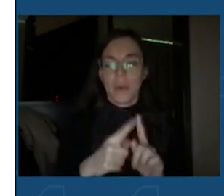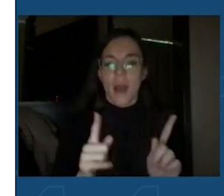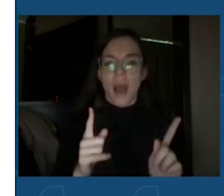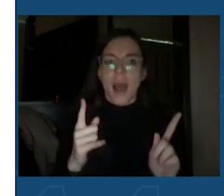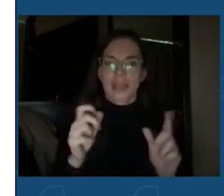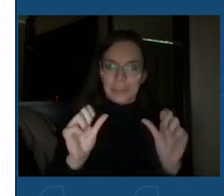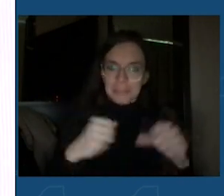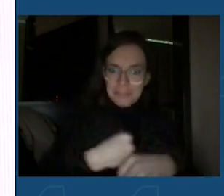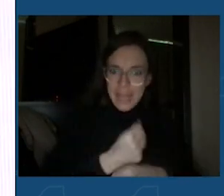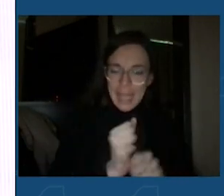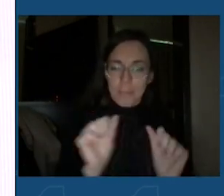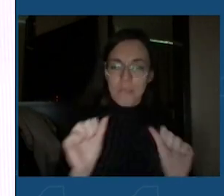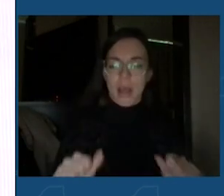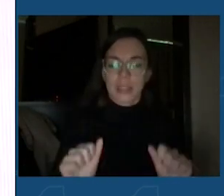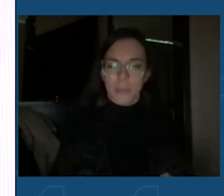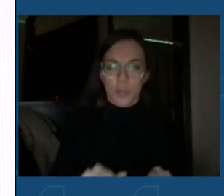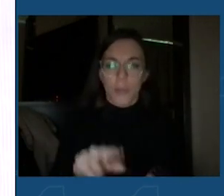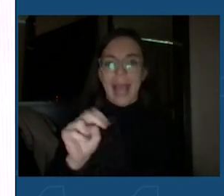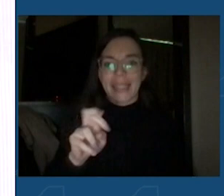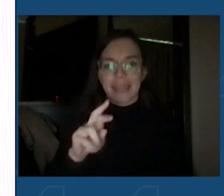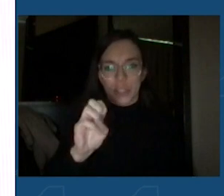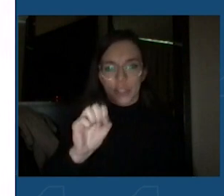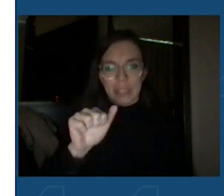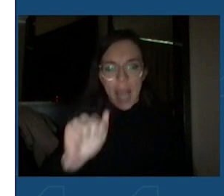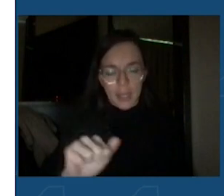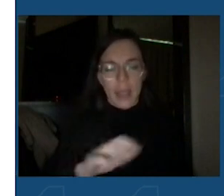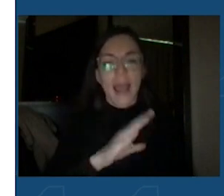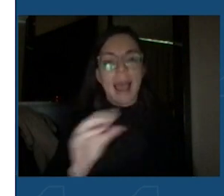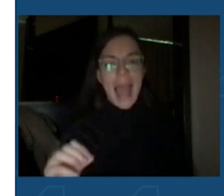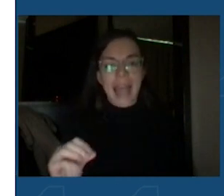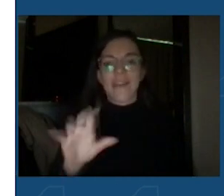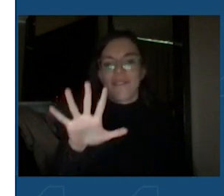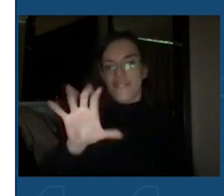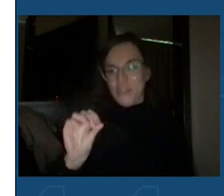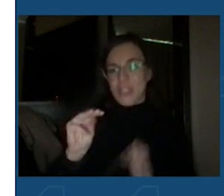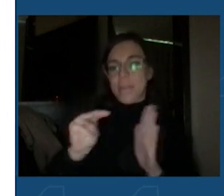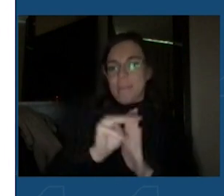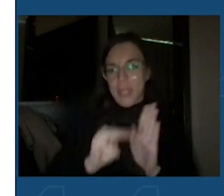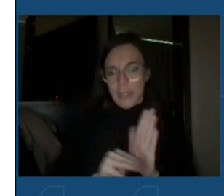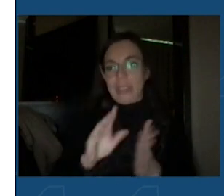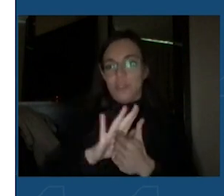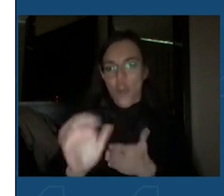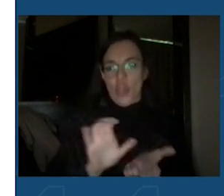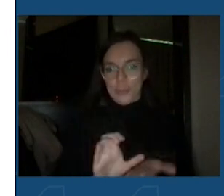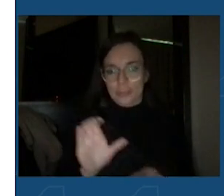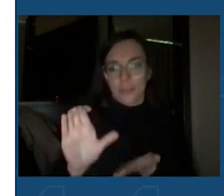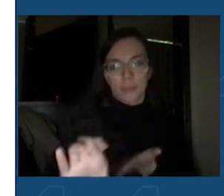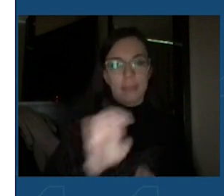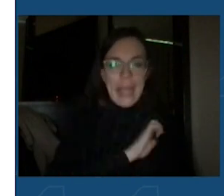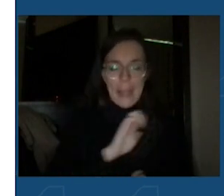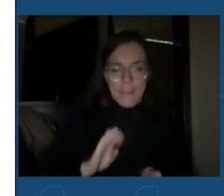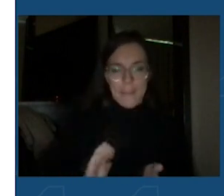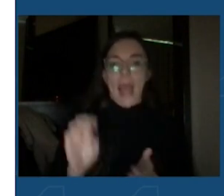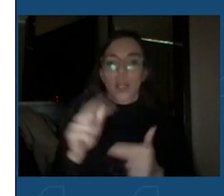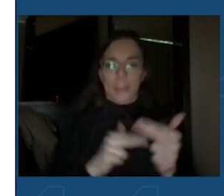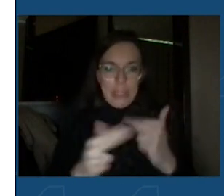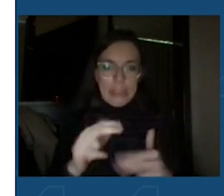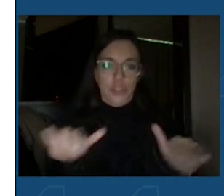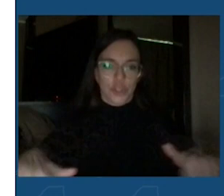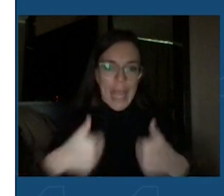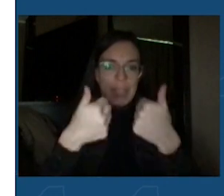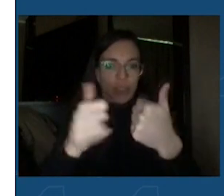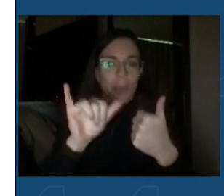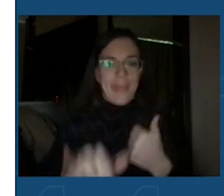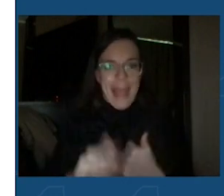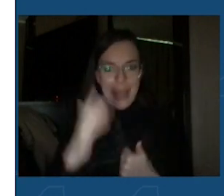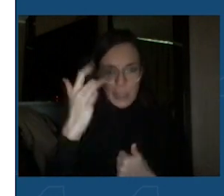by NYSERDA and a $50 million Empire Building Challenge. And that is why we're putting money where we believe it needs to be spent.